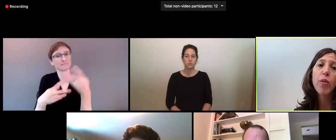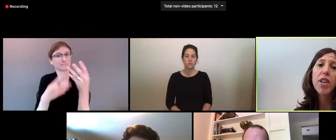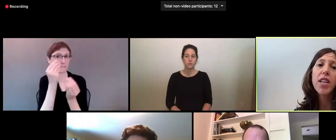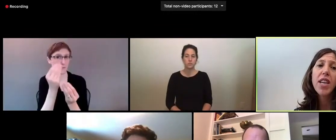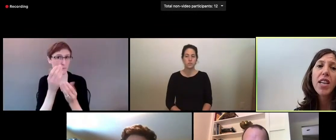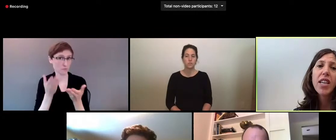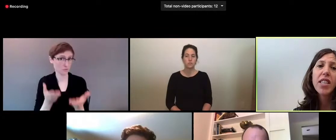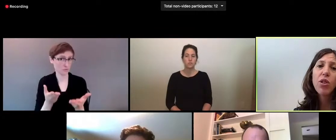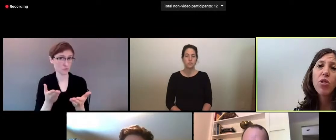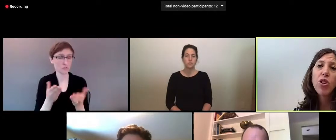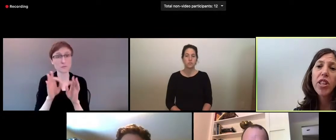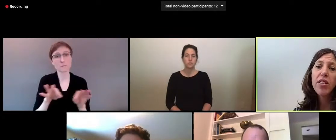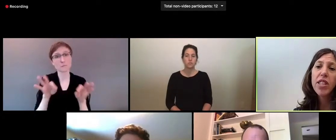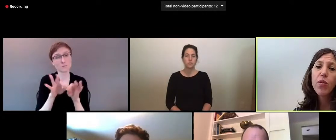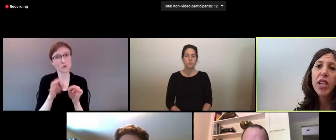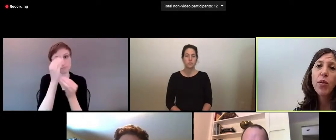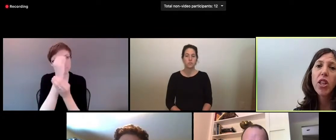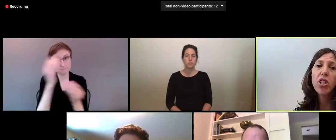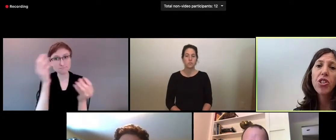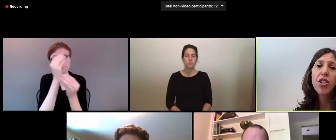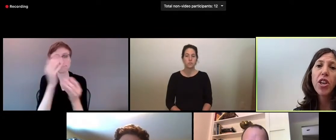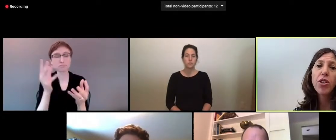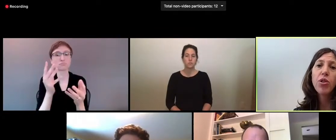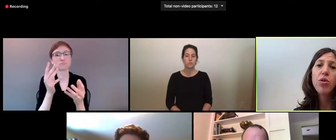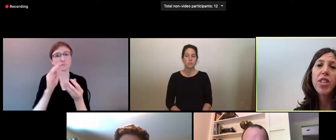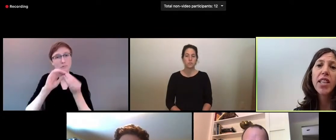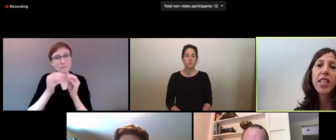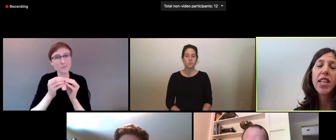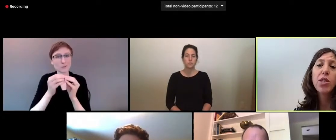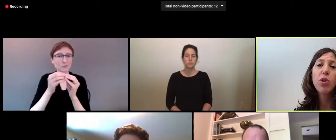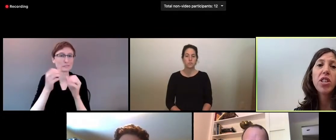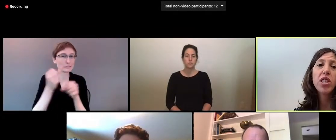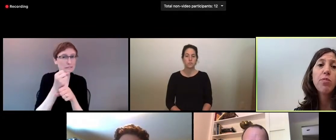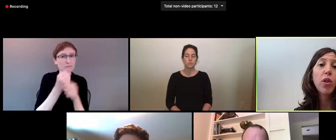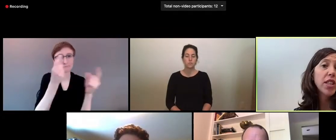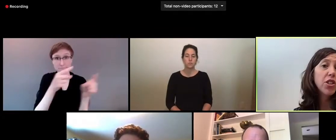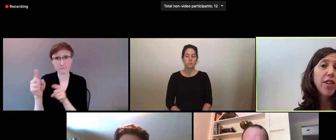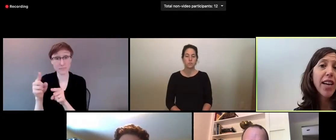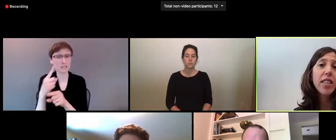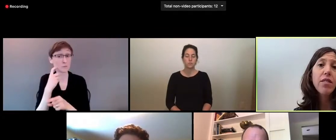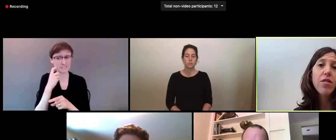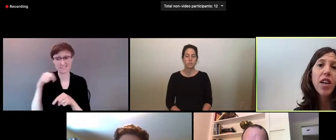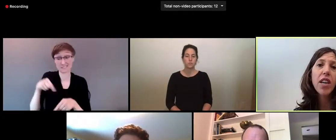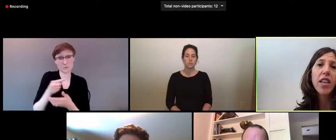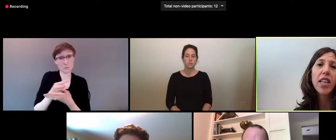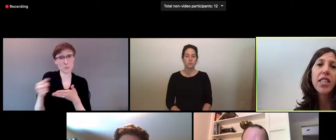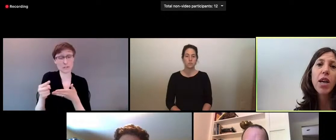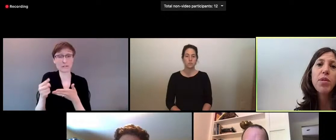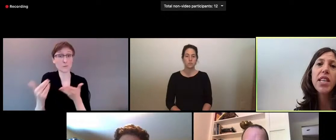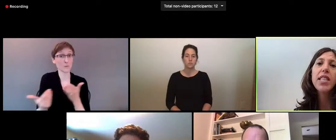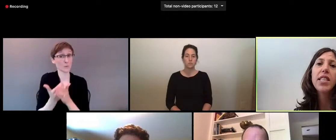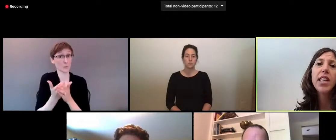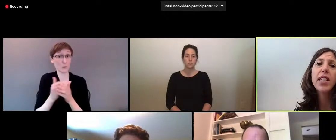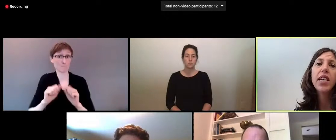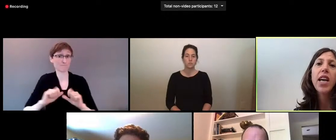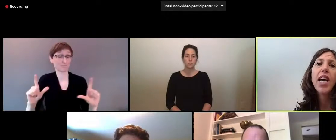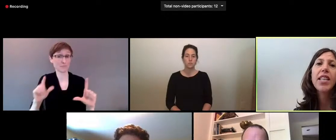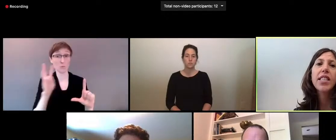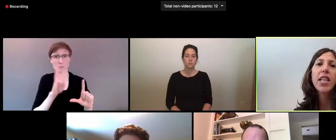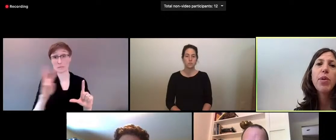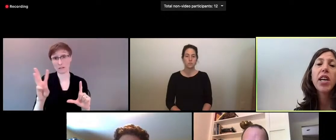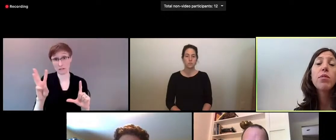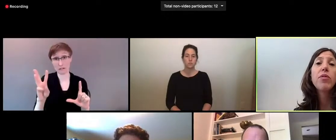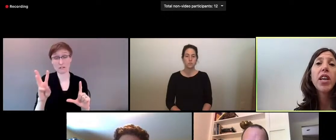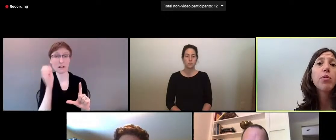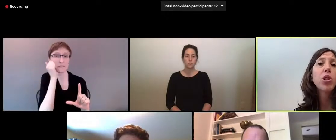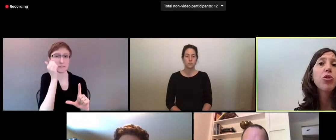we move forward. So earlier this week, we launched a new daily dashboard that's more interactive. It's updated daily